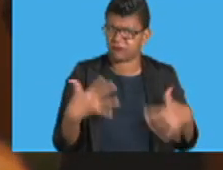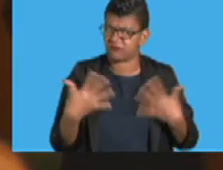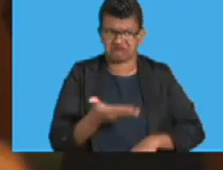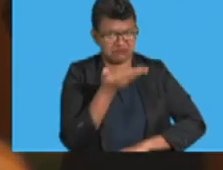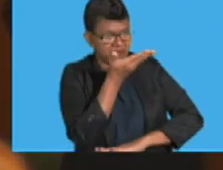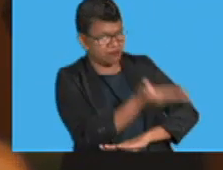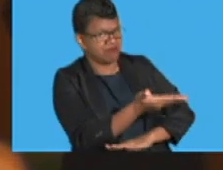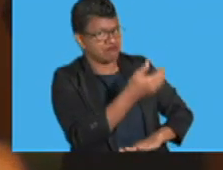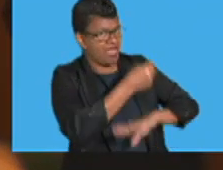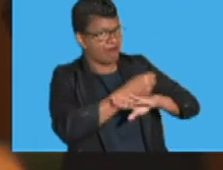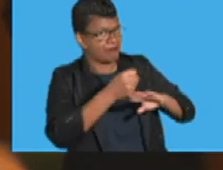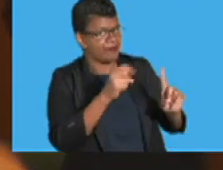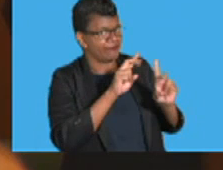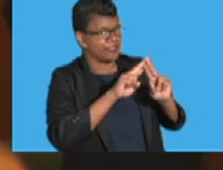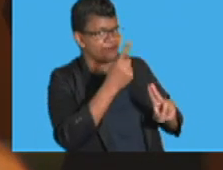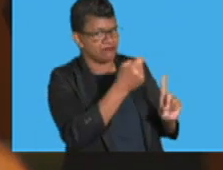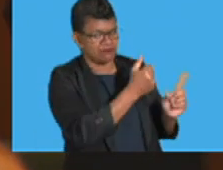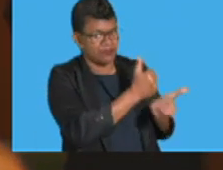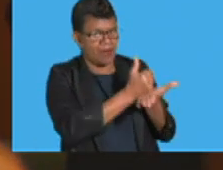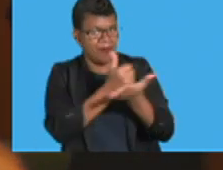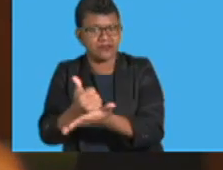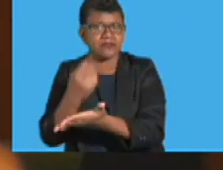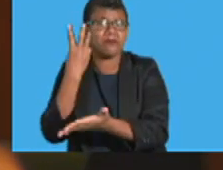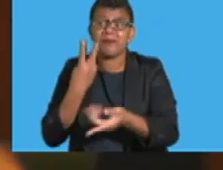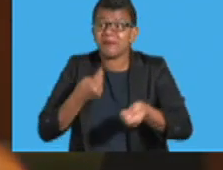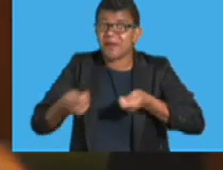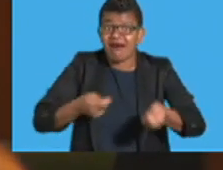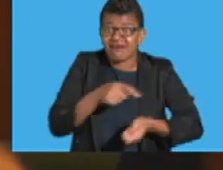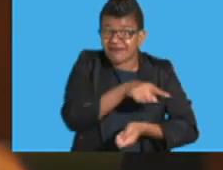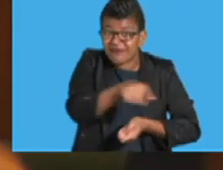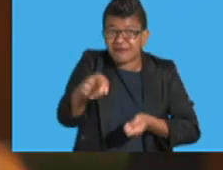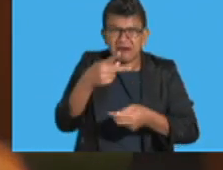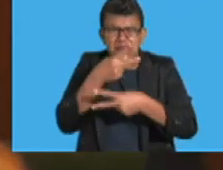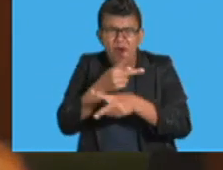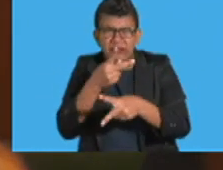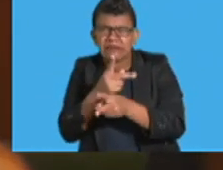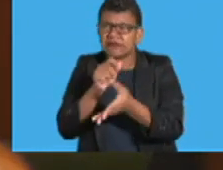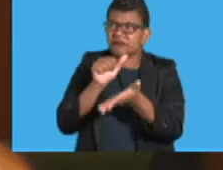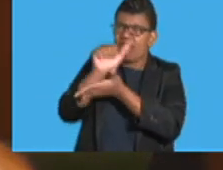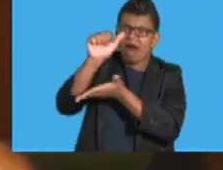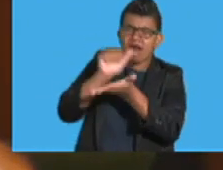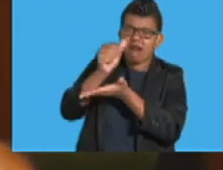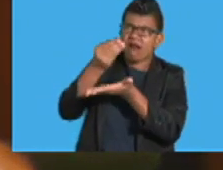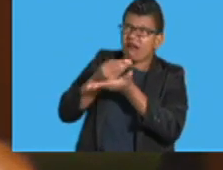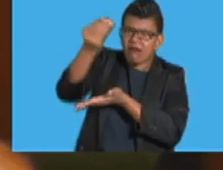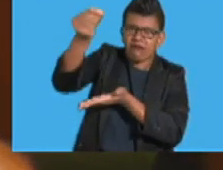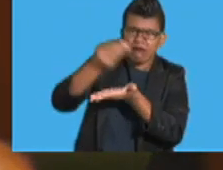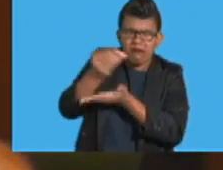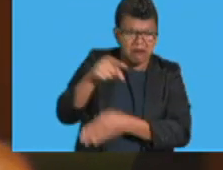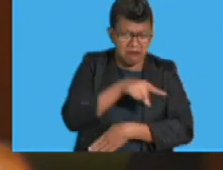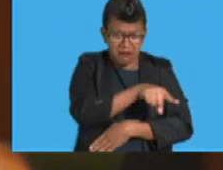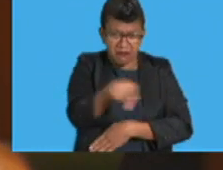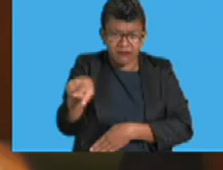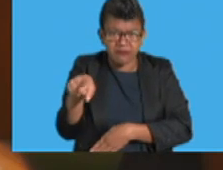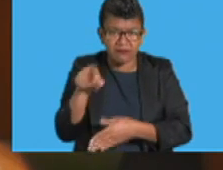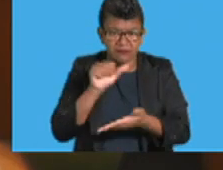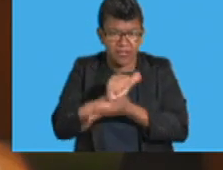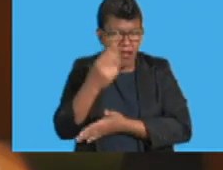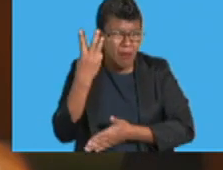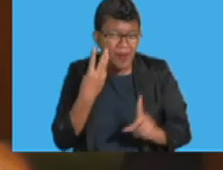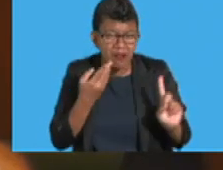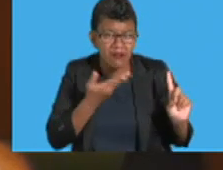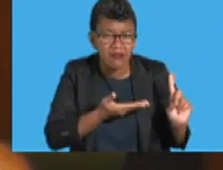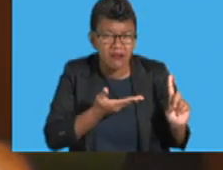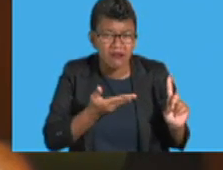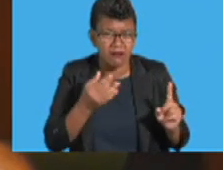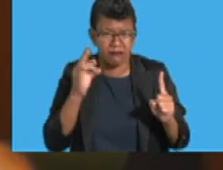continue to focus on marketing products produced by women for the local international markets. Women are key players in the betterment of our beloved